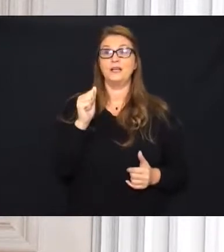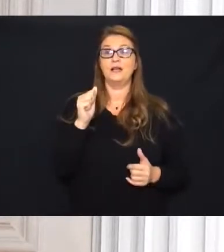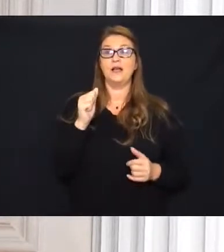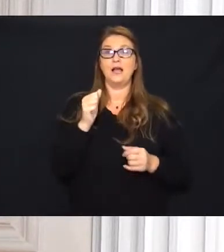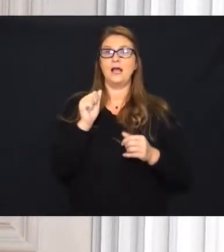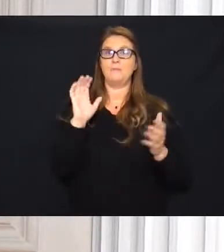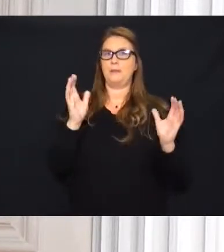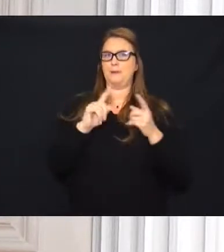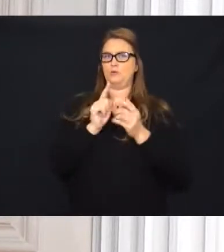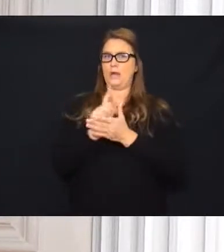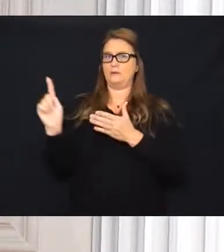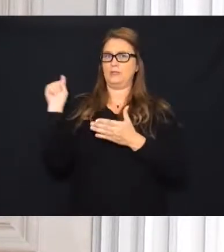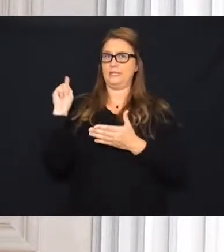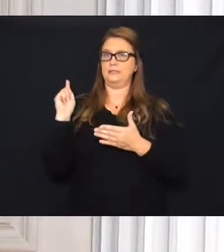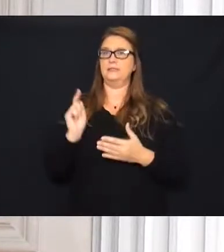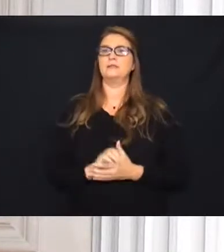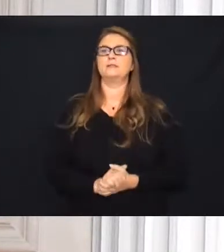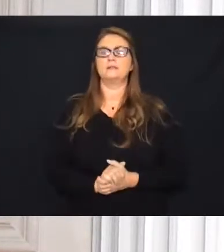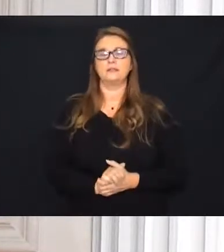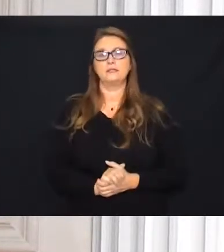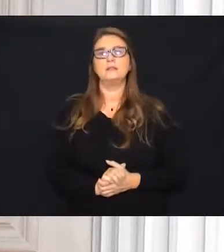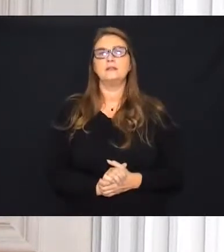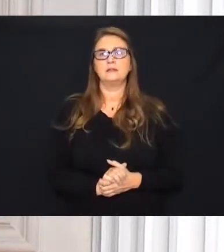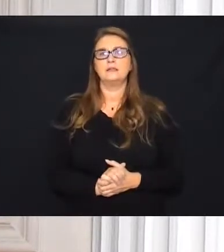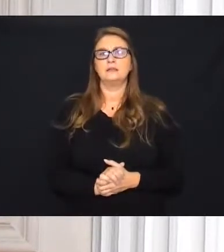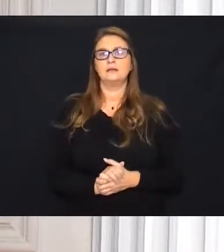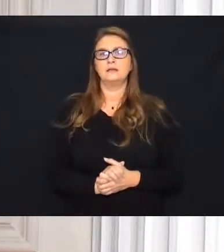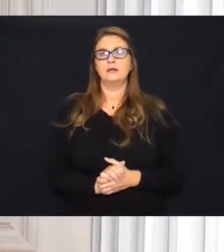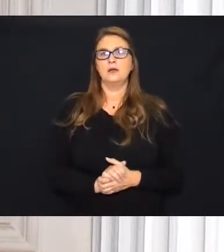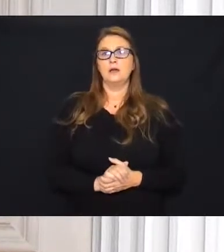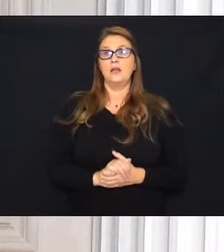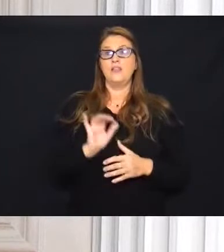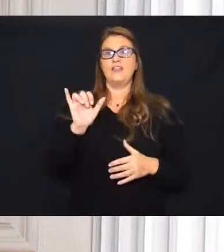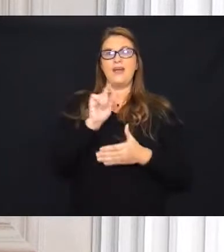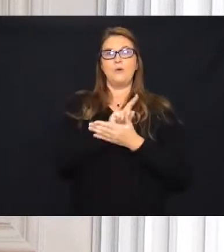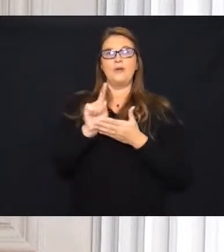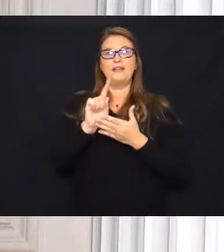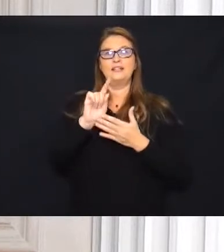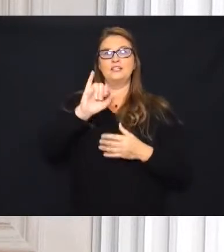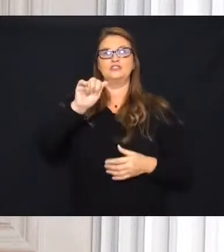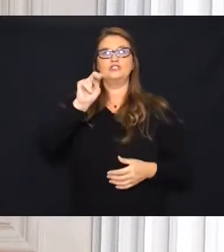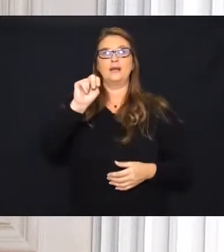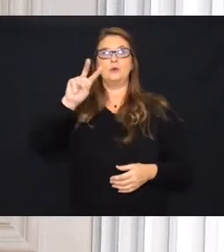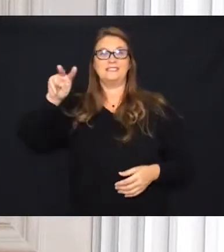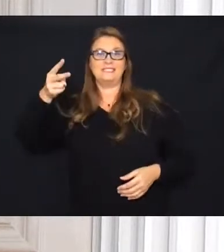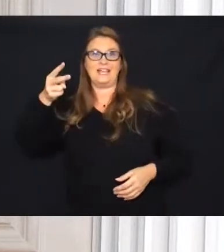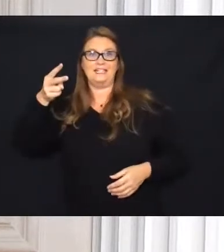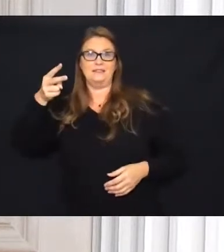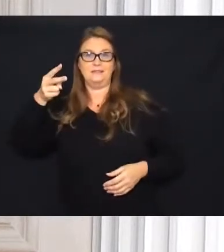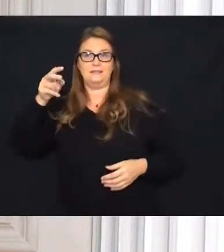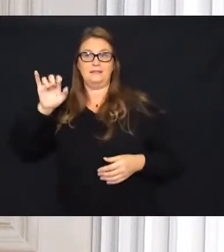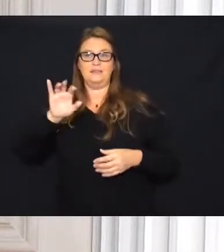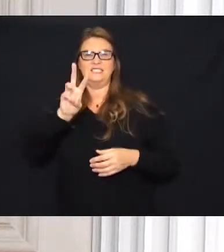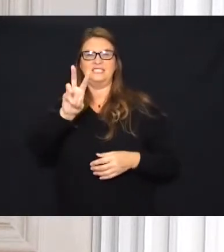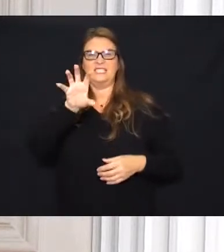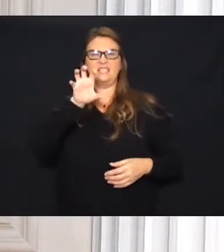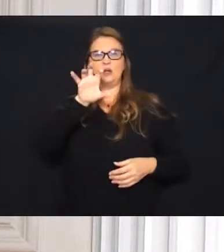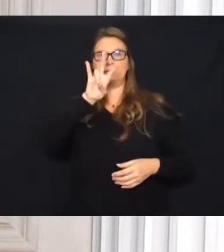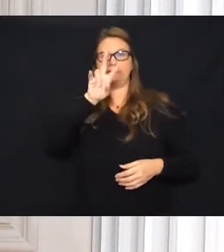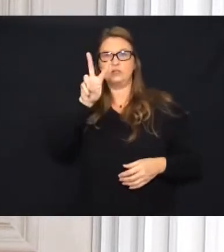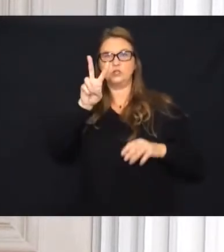week. In the week that ended January 2nd, there was an average of 672